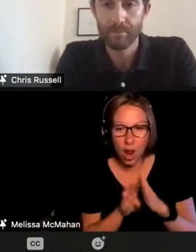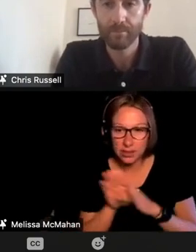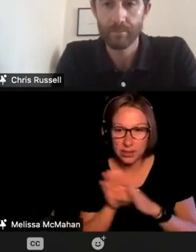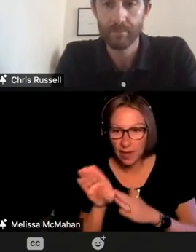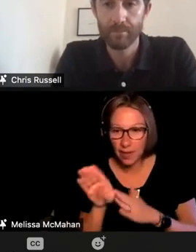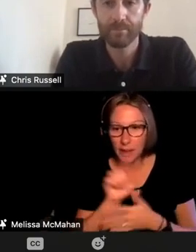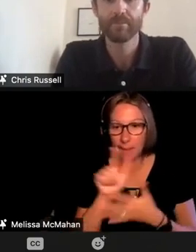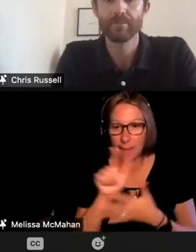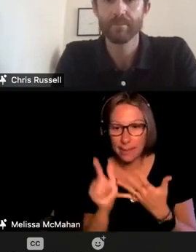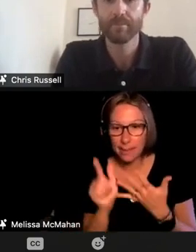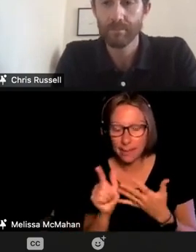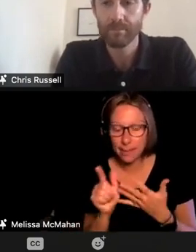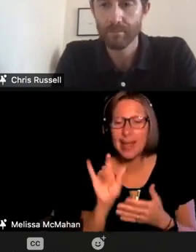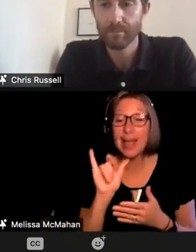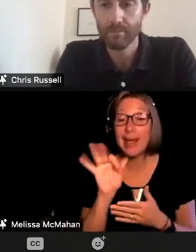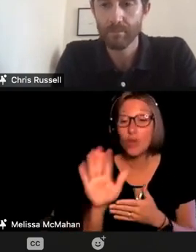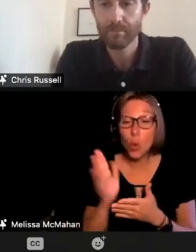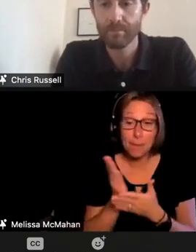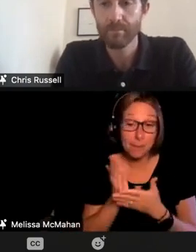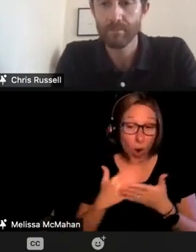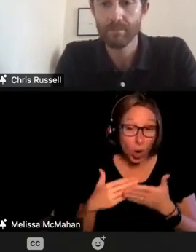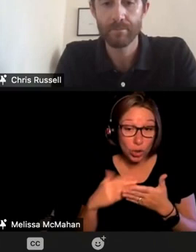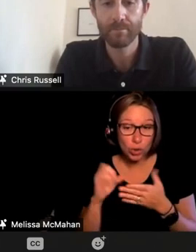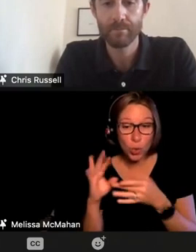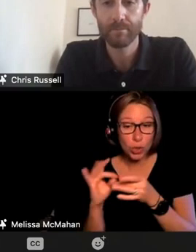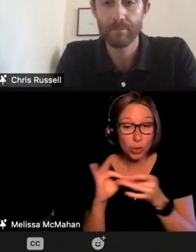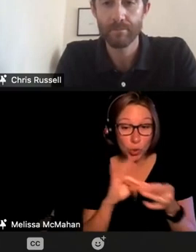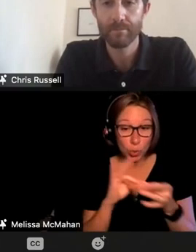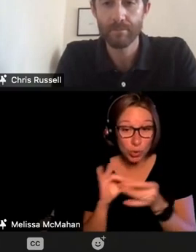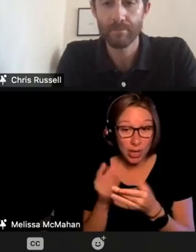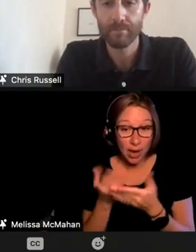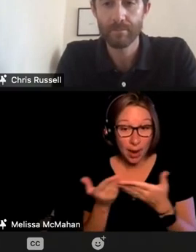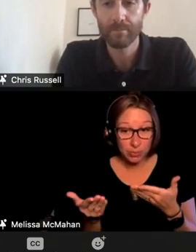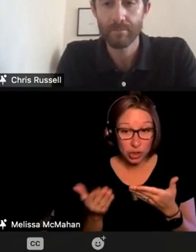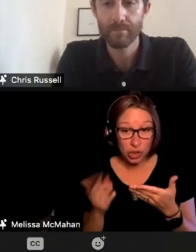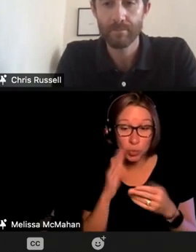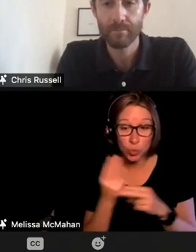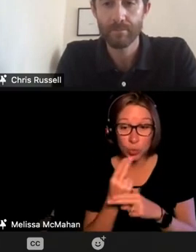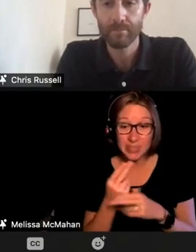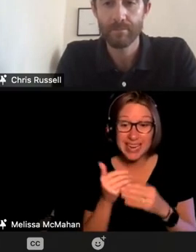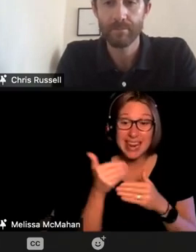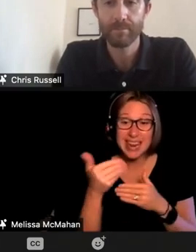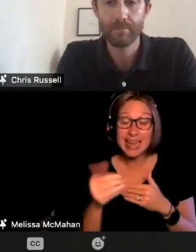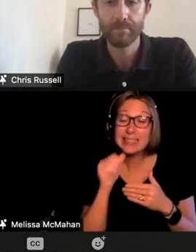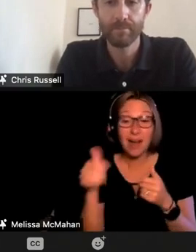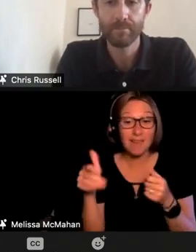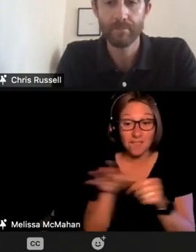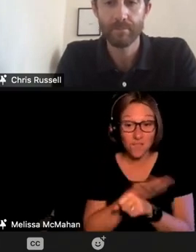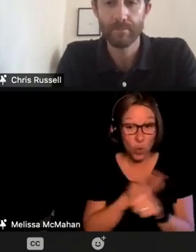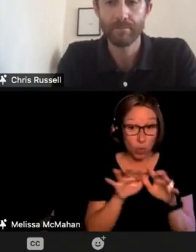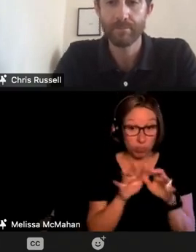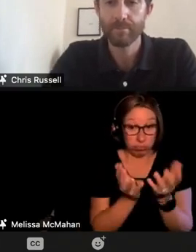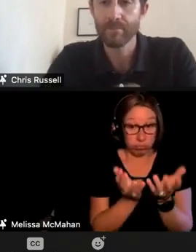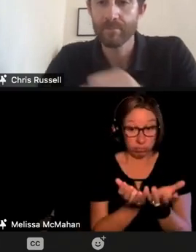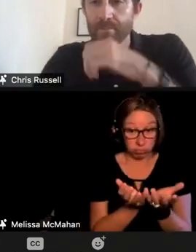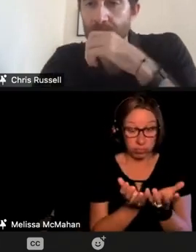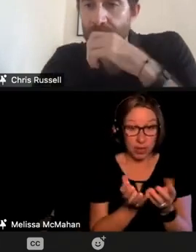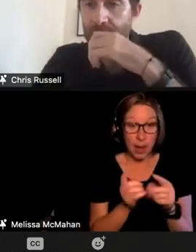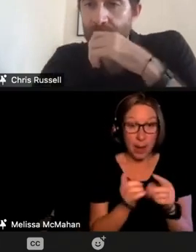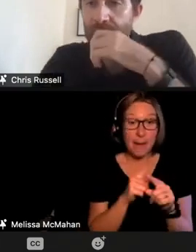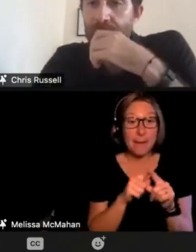or associated object that you're going to use next, not the entire whole object, but is still something that